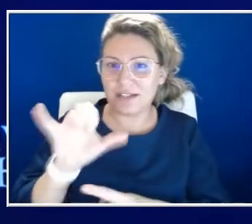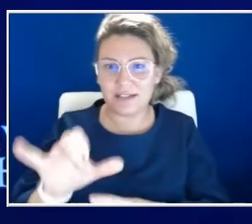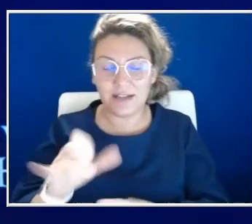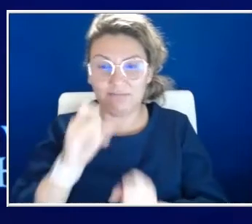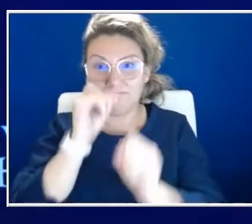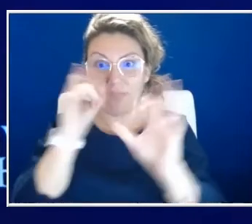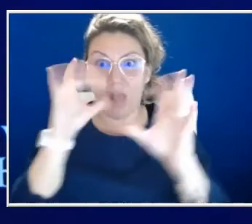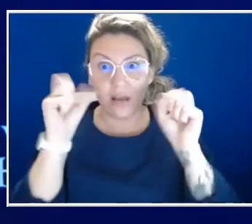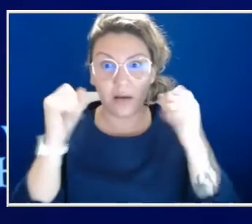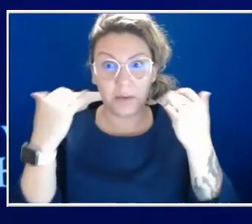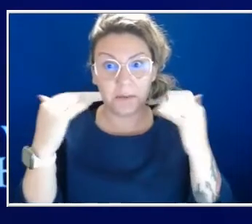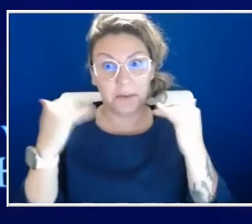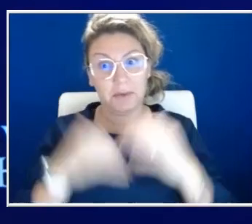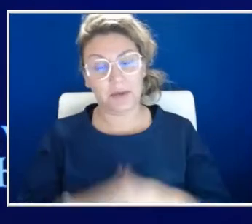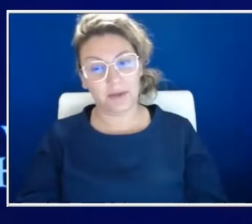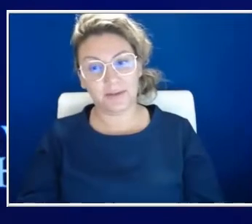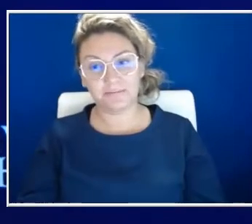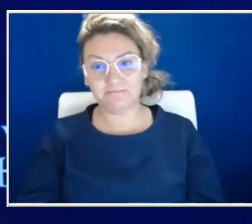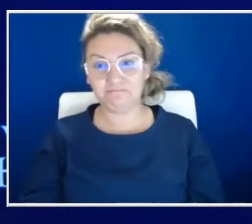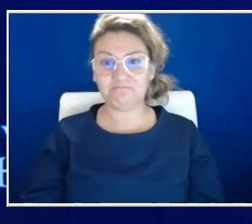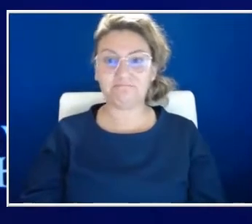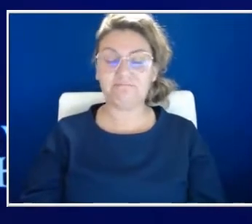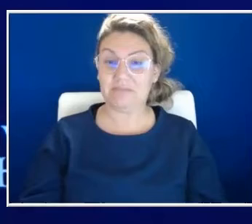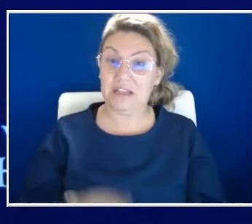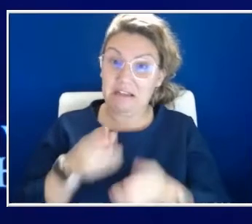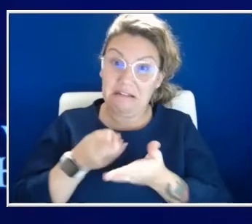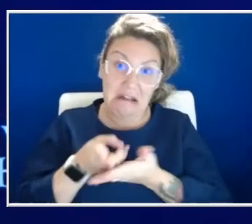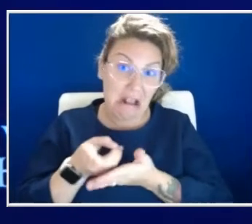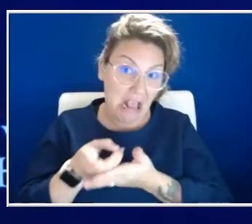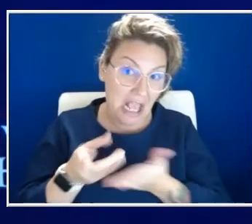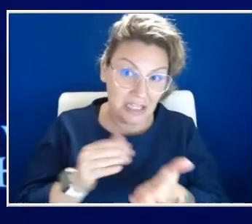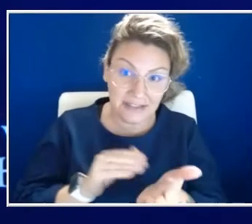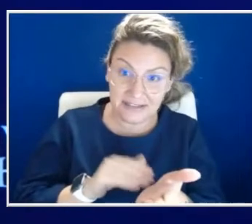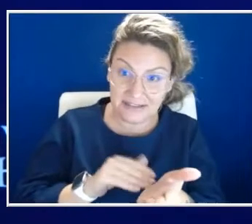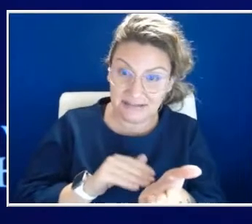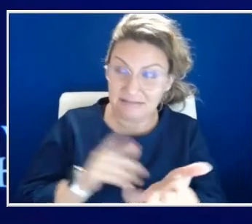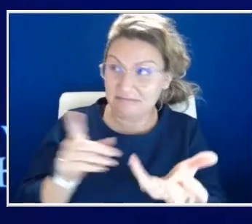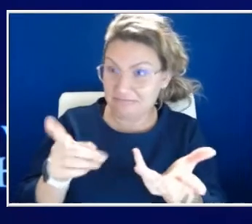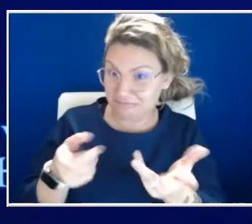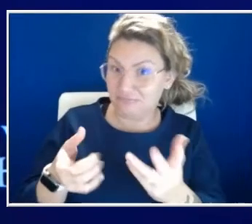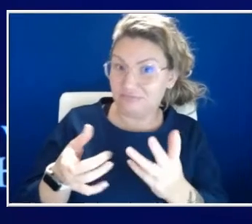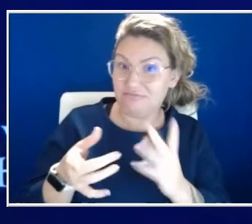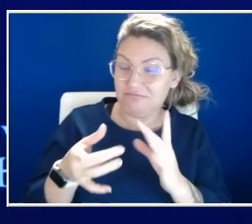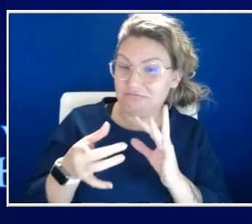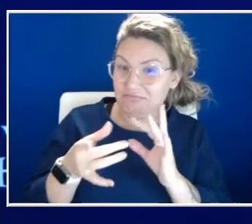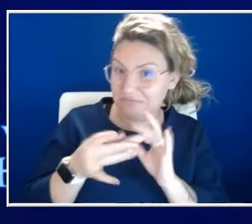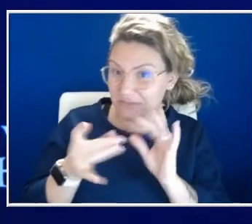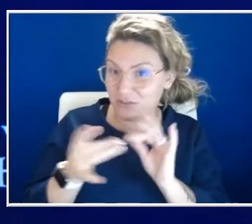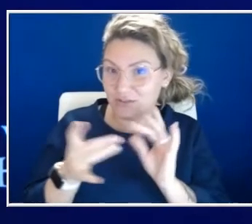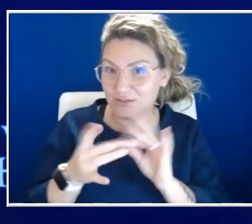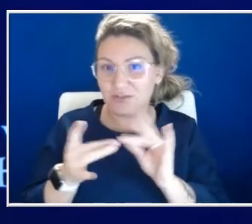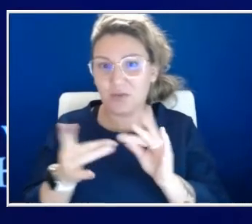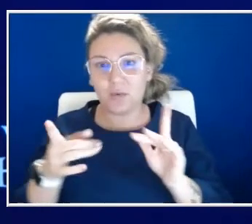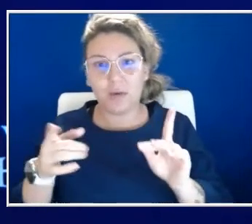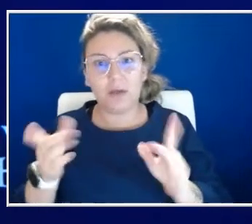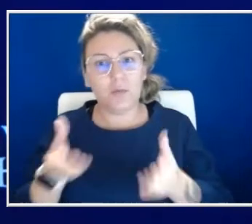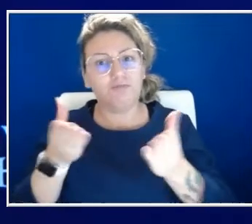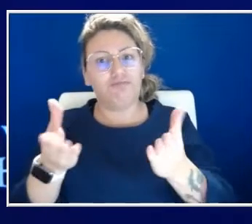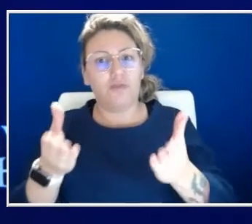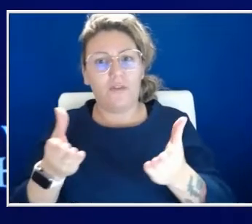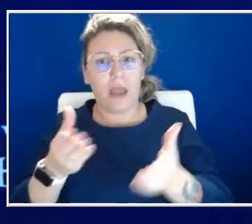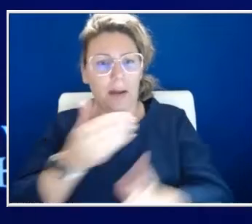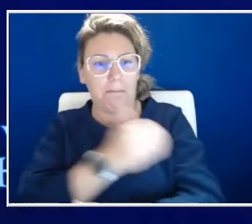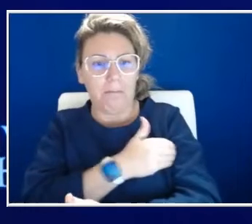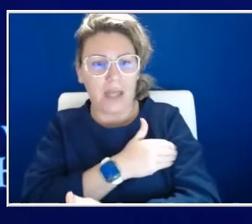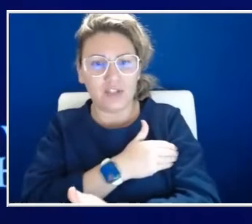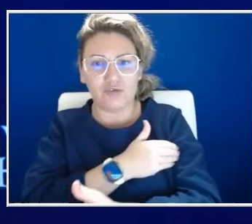and honestly, I think Dr. May made an interesting point. We typically give muscle relaxants during surgery, and that was not given in